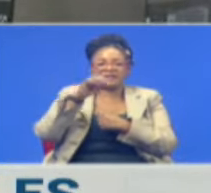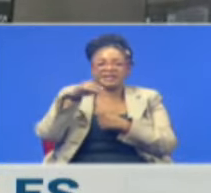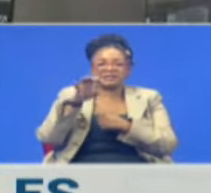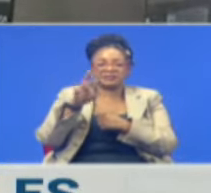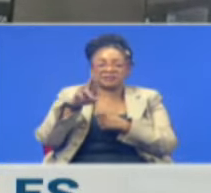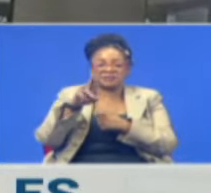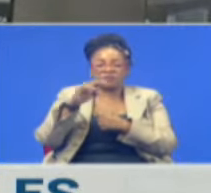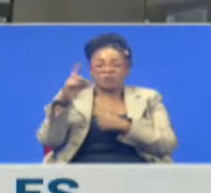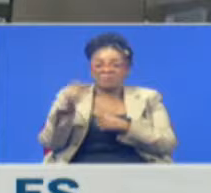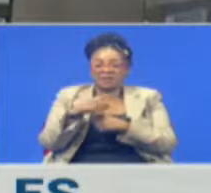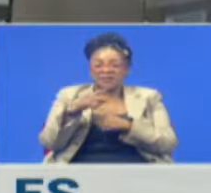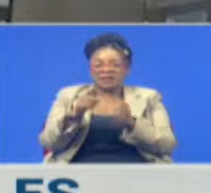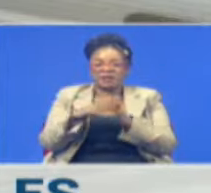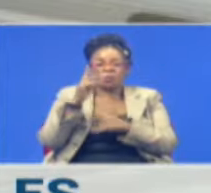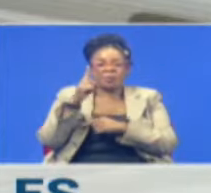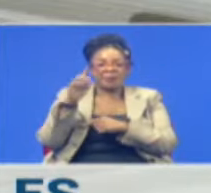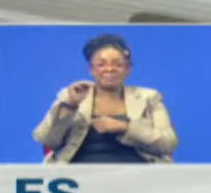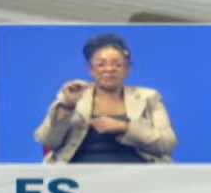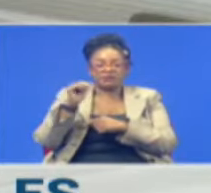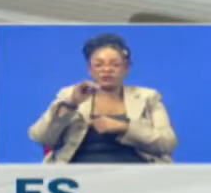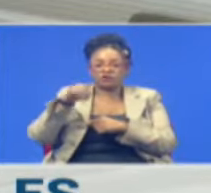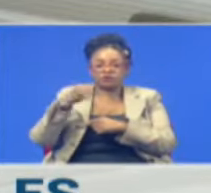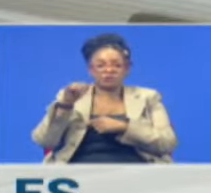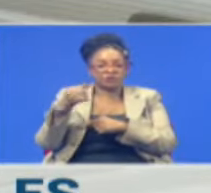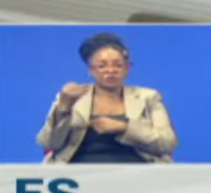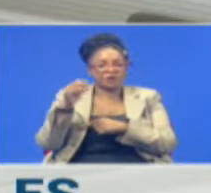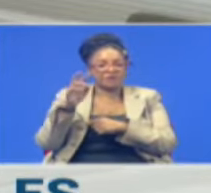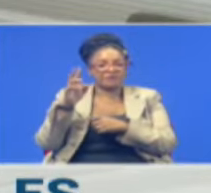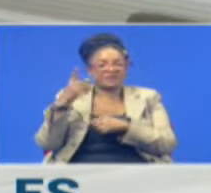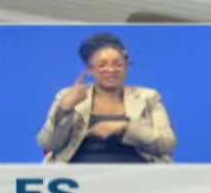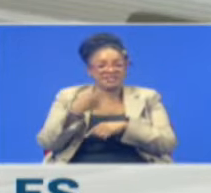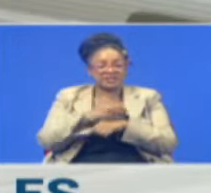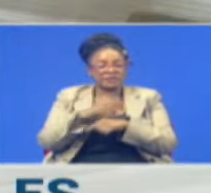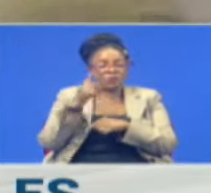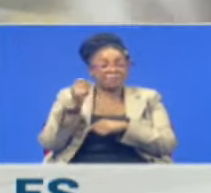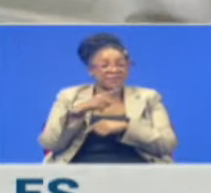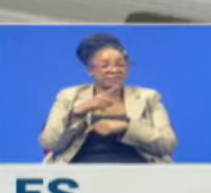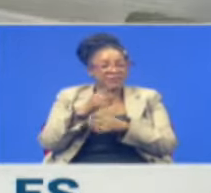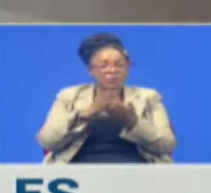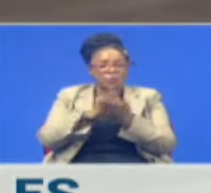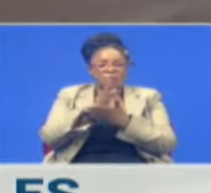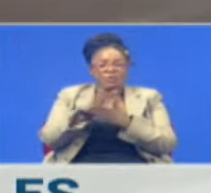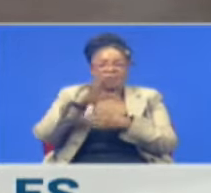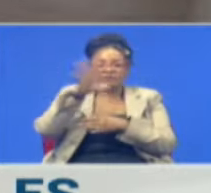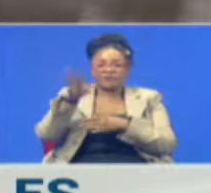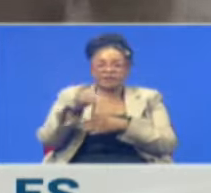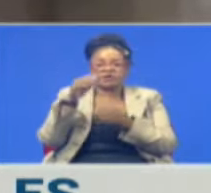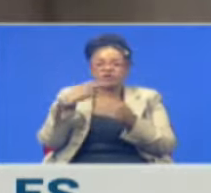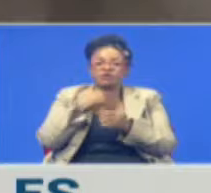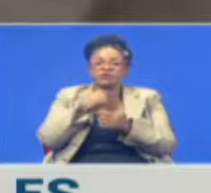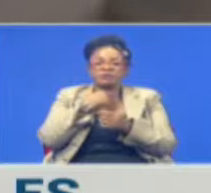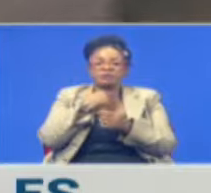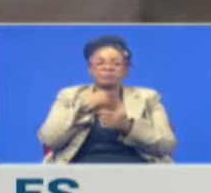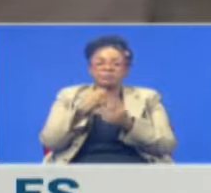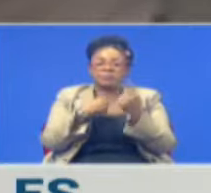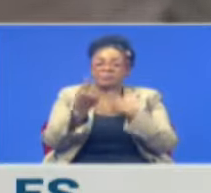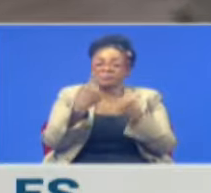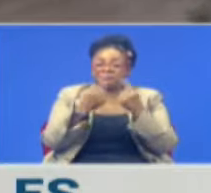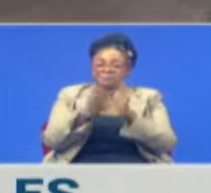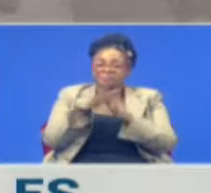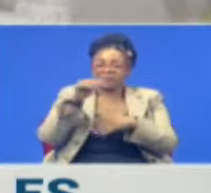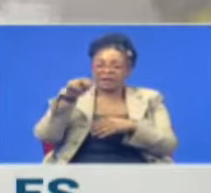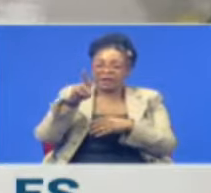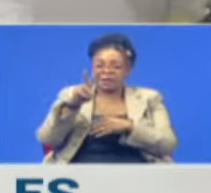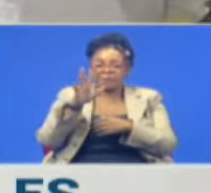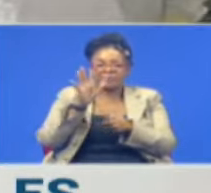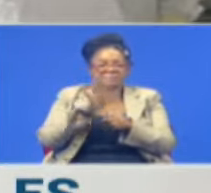as 1 million doses of the Johnson & Johnson vaccine for a month through the African Union facility. The talks with the AU are for many